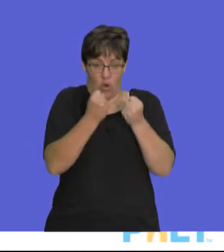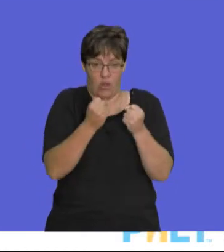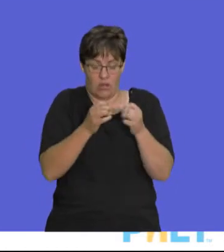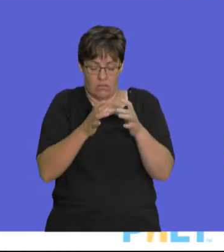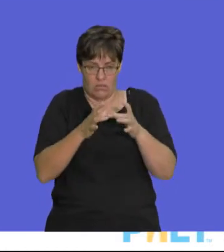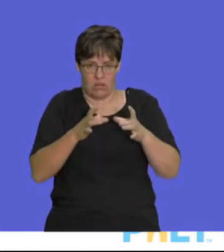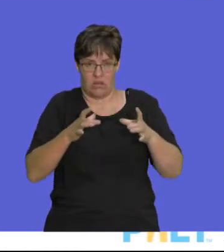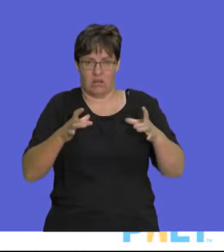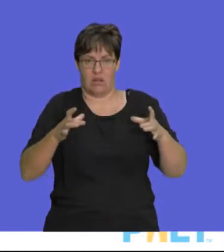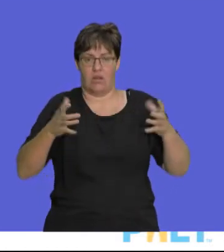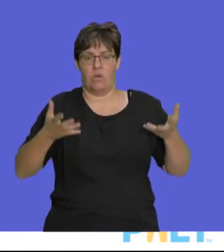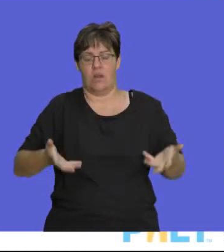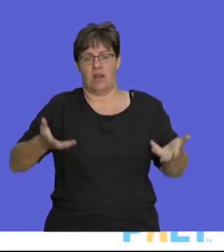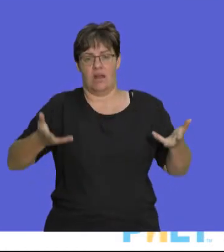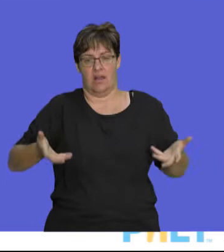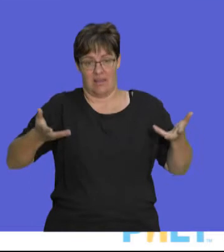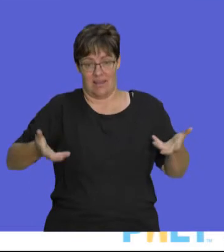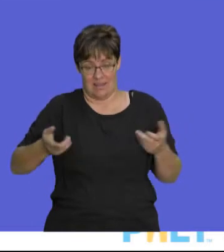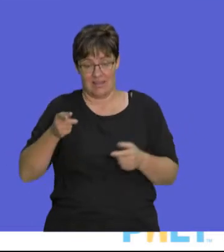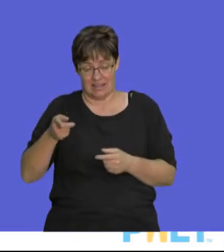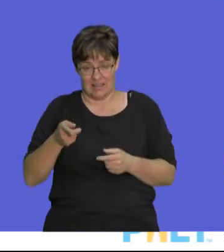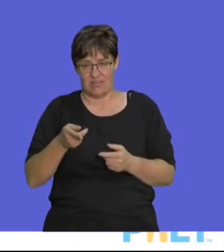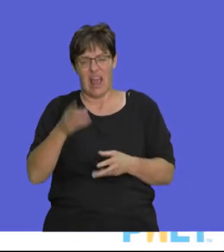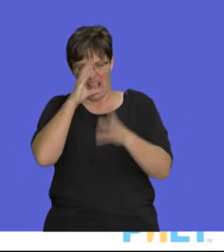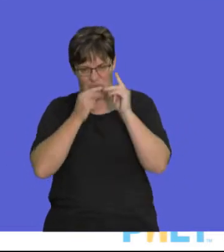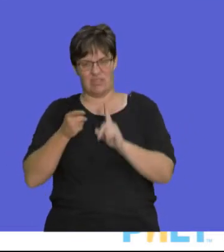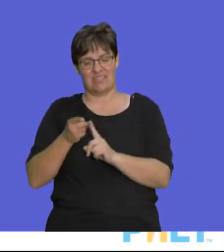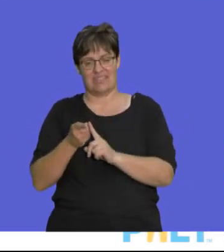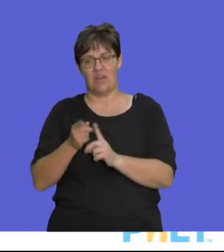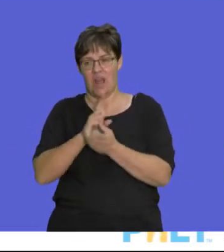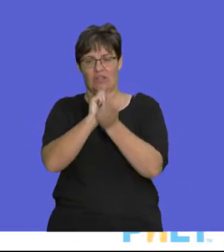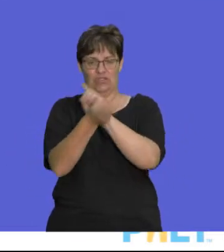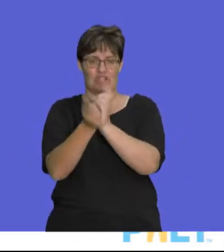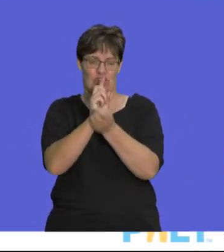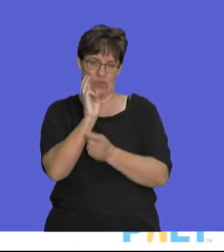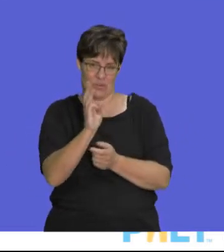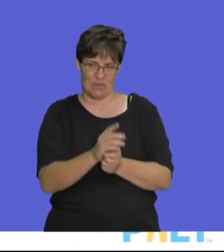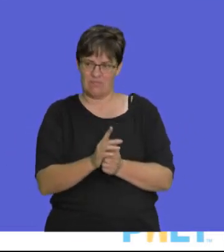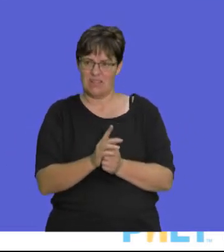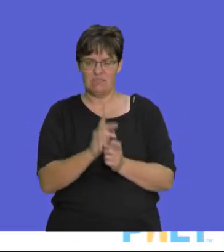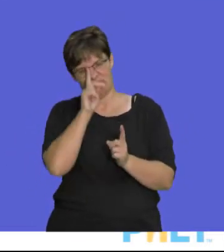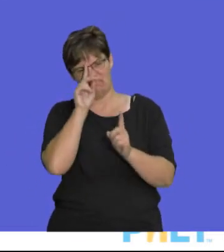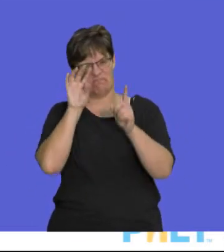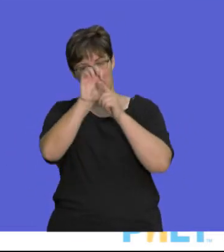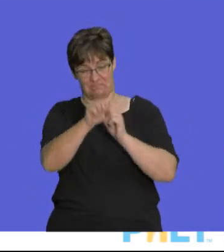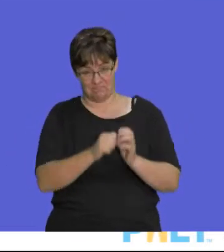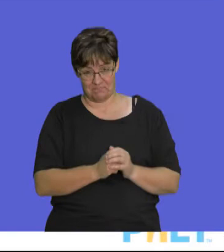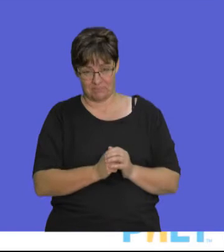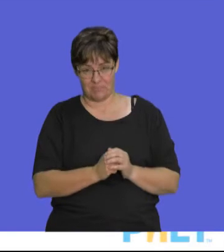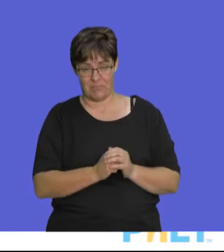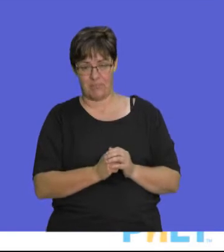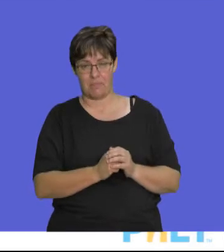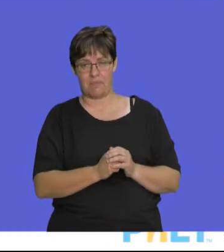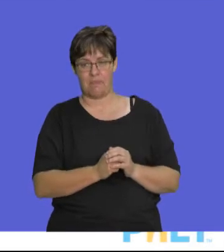charge than as you move further away. Hence, the force experienced by that test charge will also change. That's the idea,